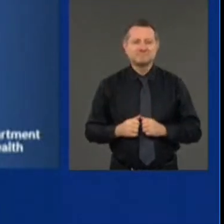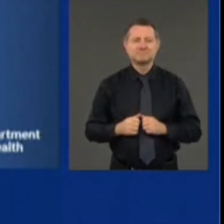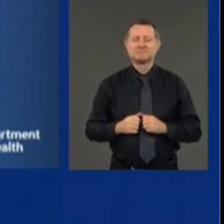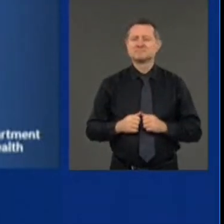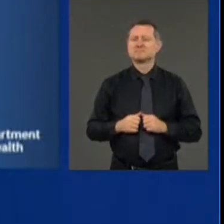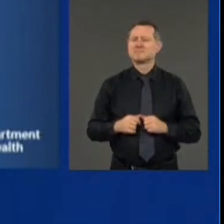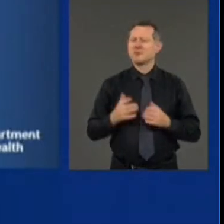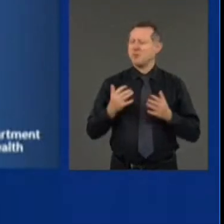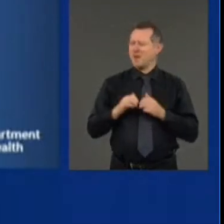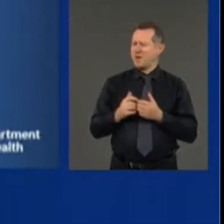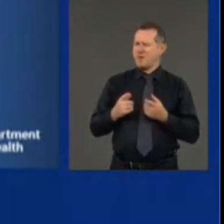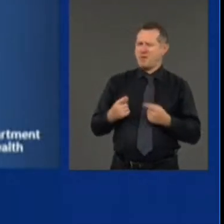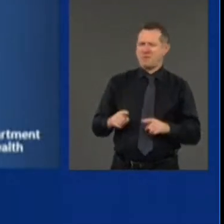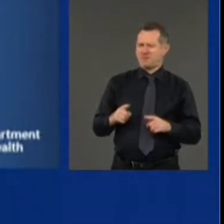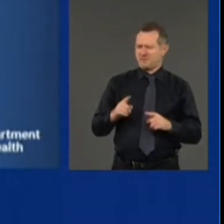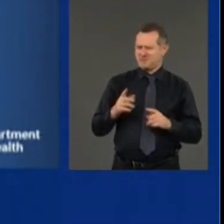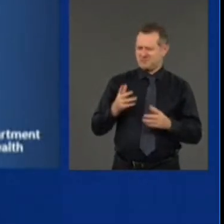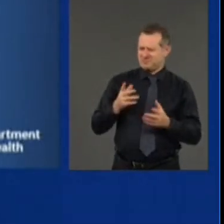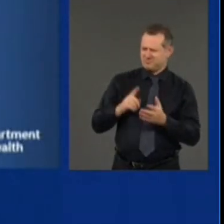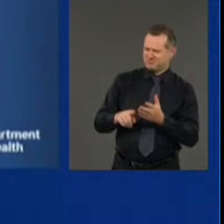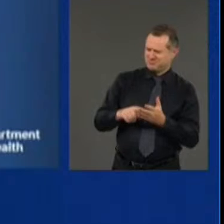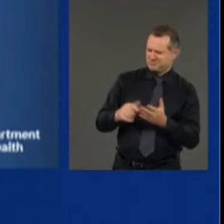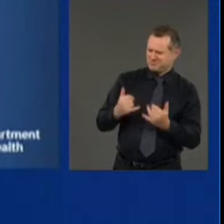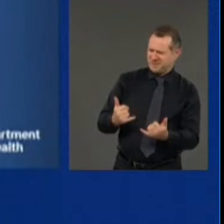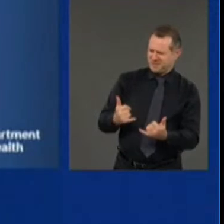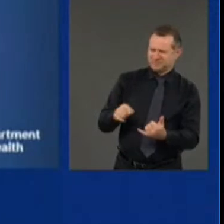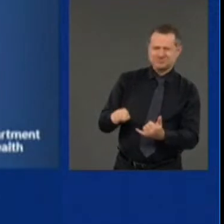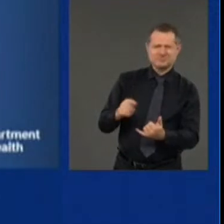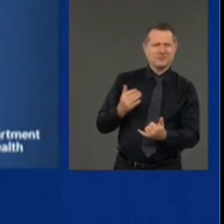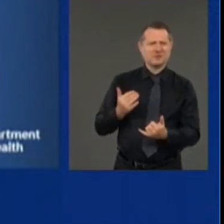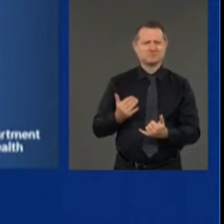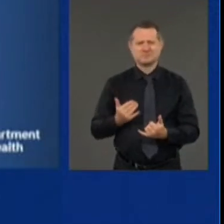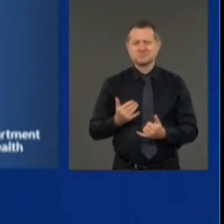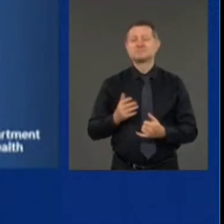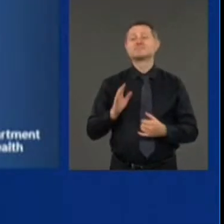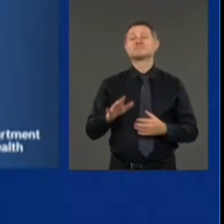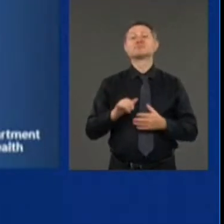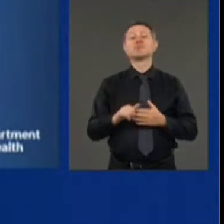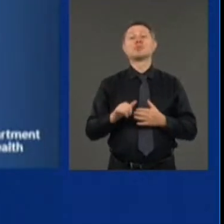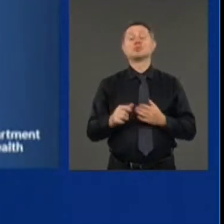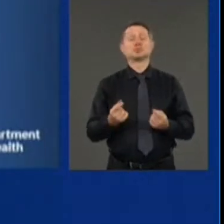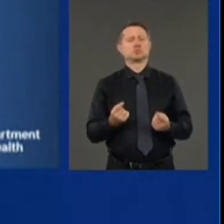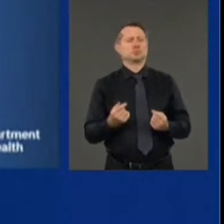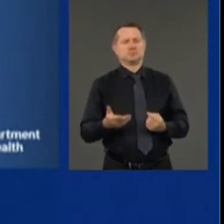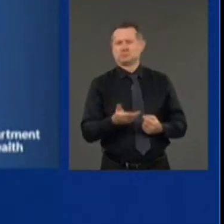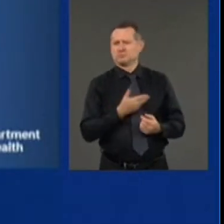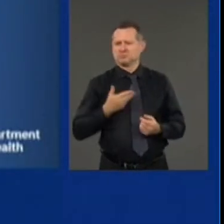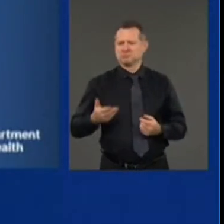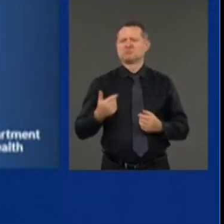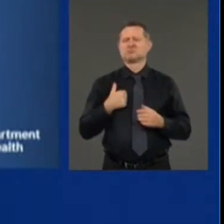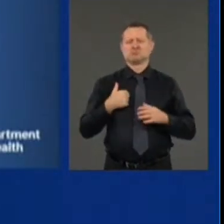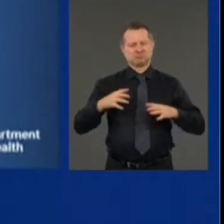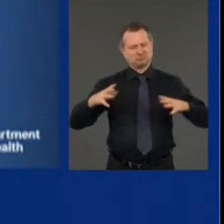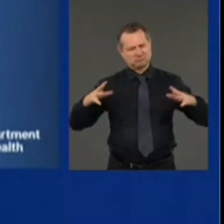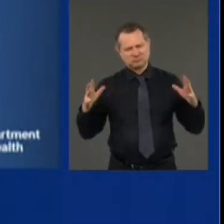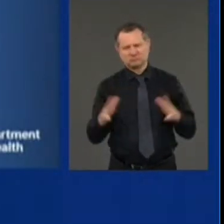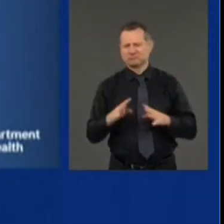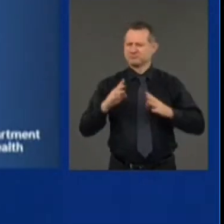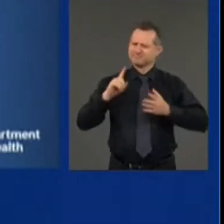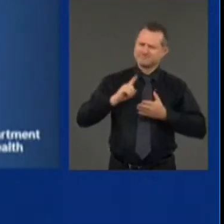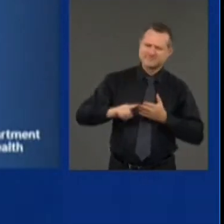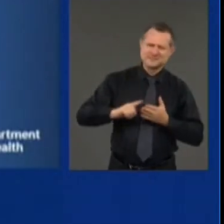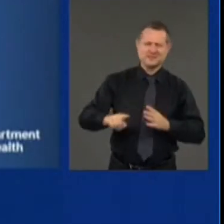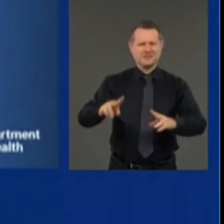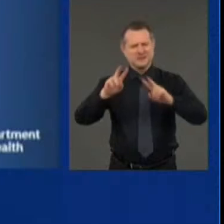to know. So New York State undertook an in-depth analysis of self-reported nursing home data